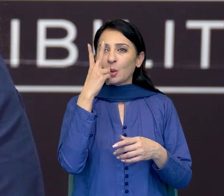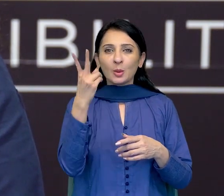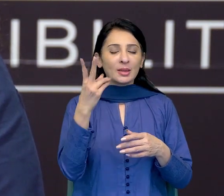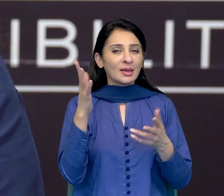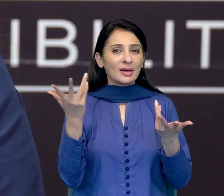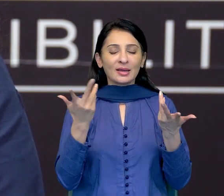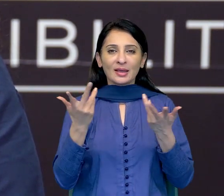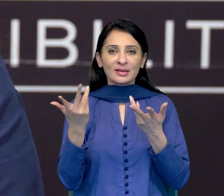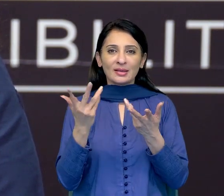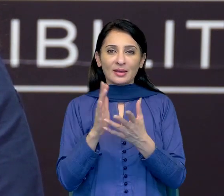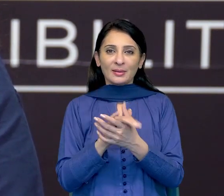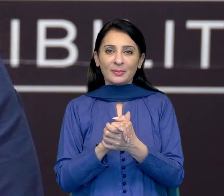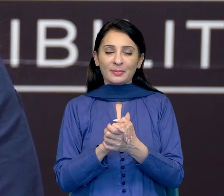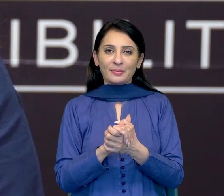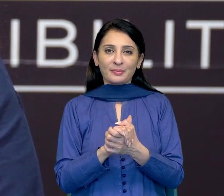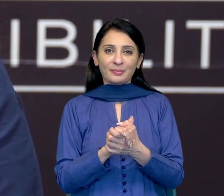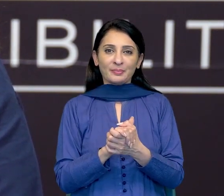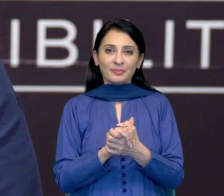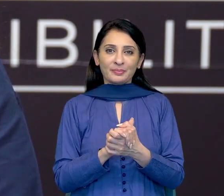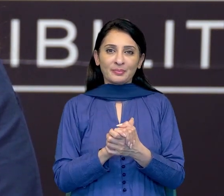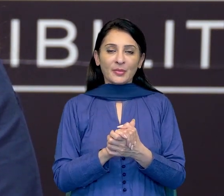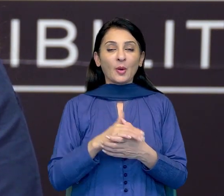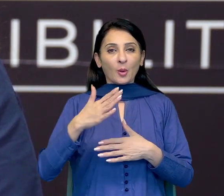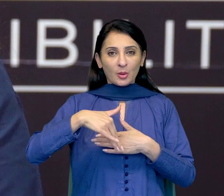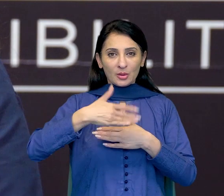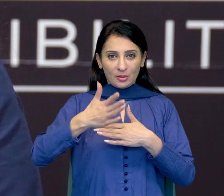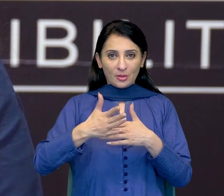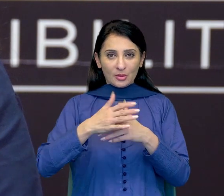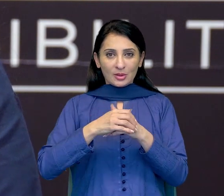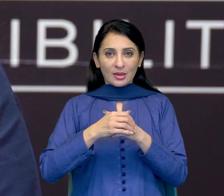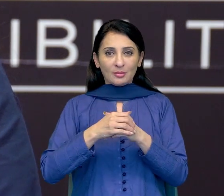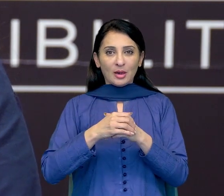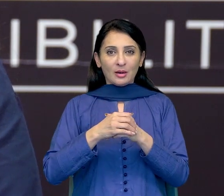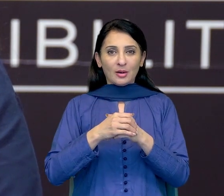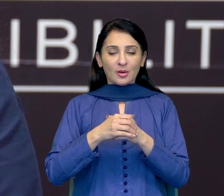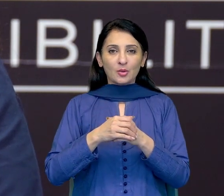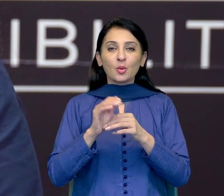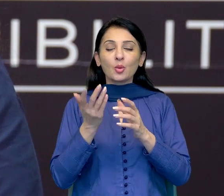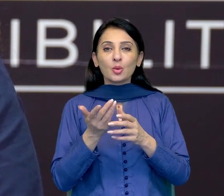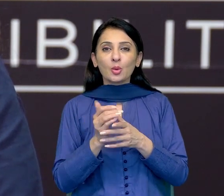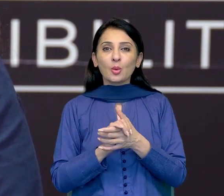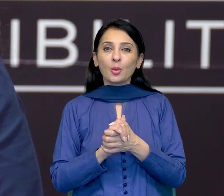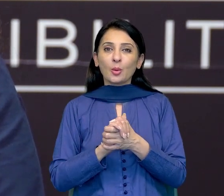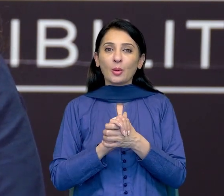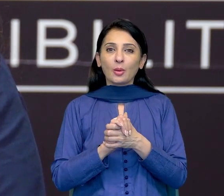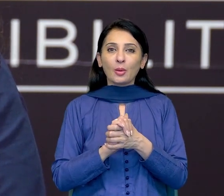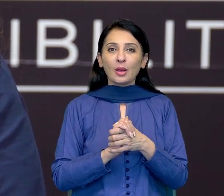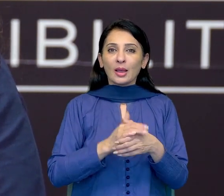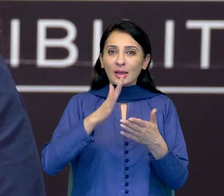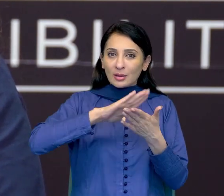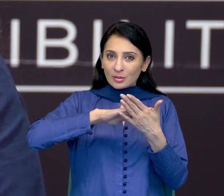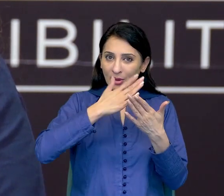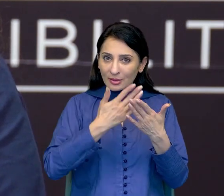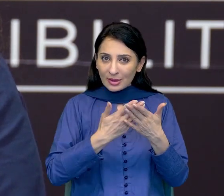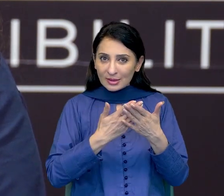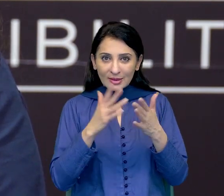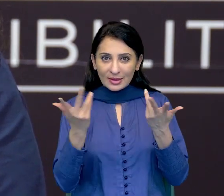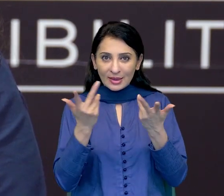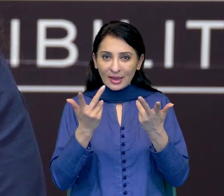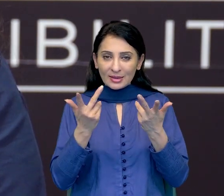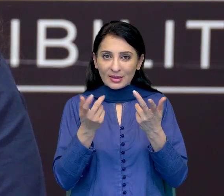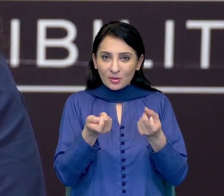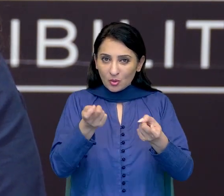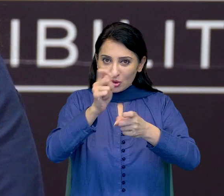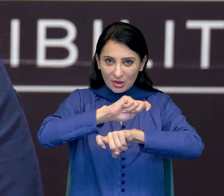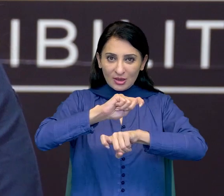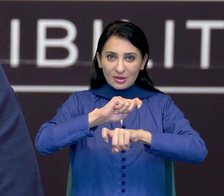and then translating that into different materials and mediums,